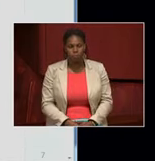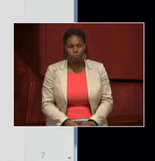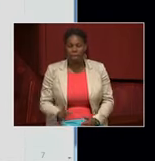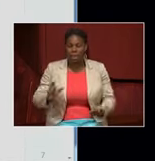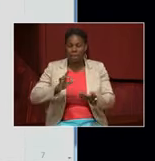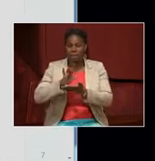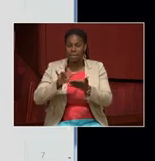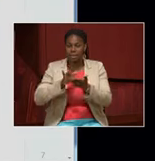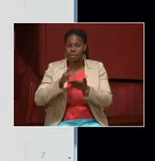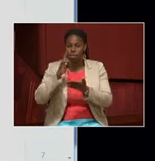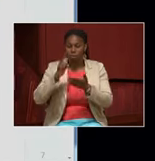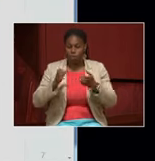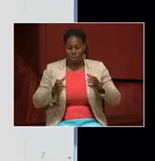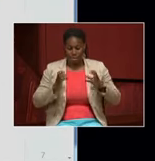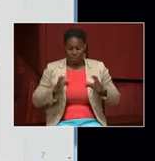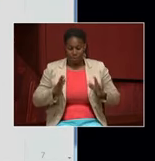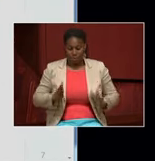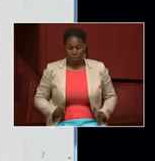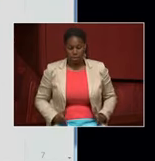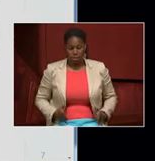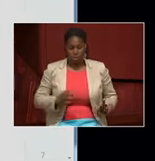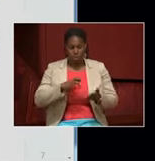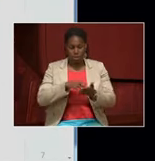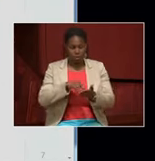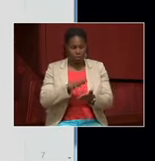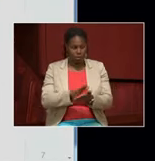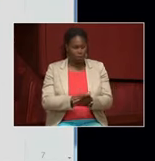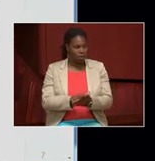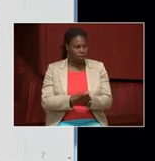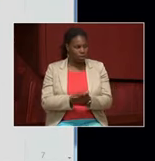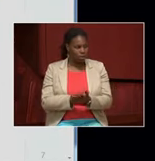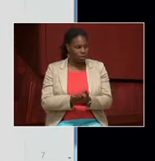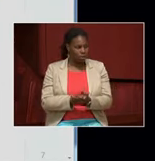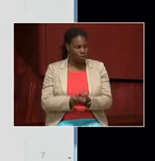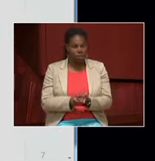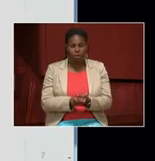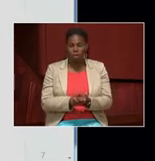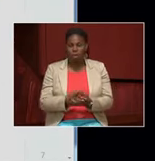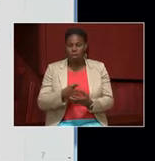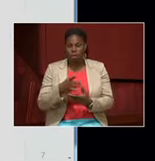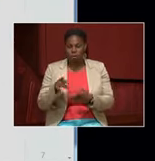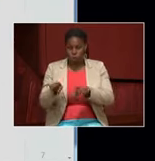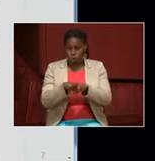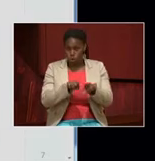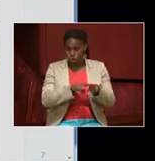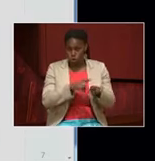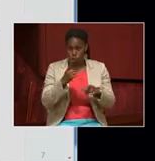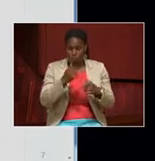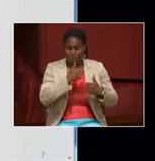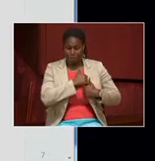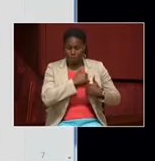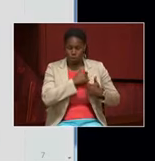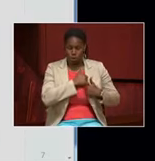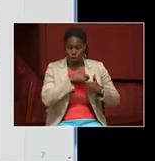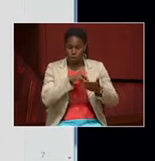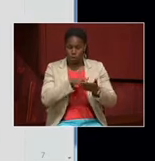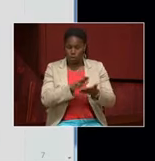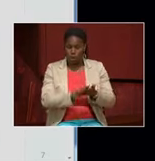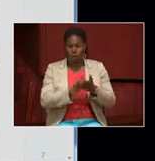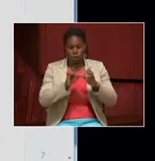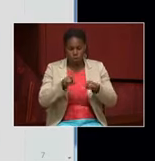for Civilian Records. There's the one for the military records. You can go to